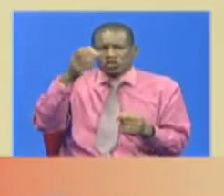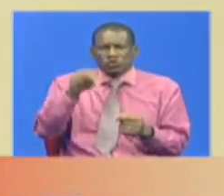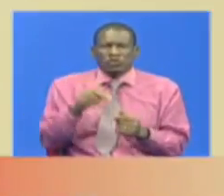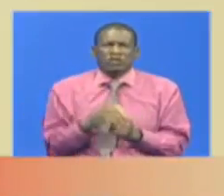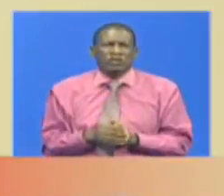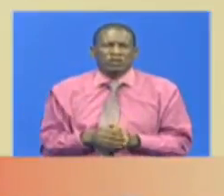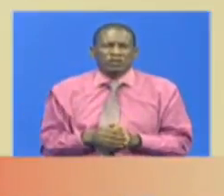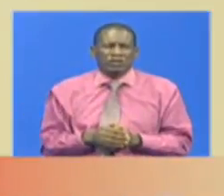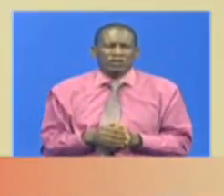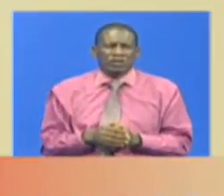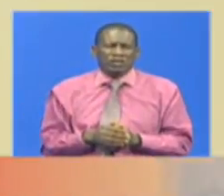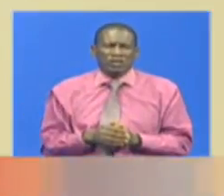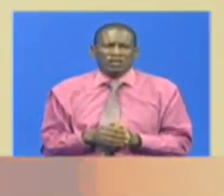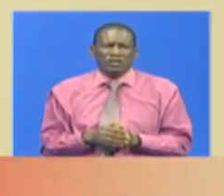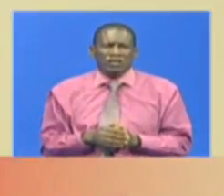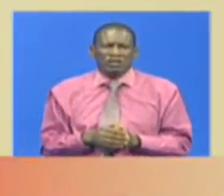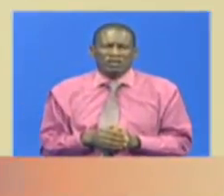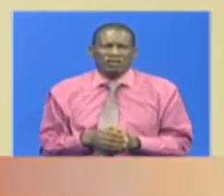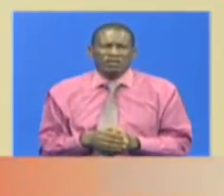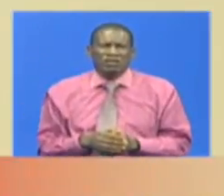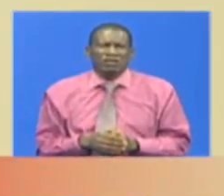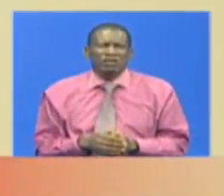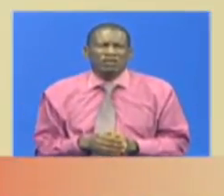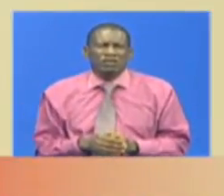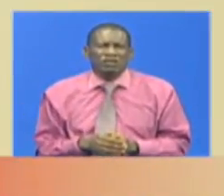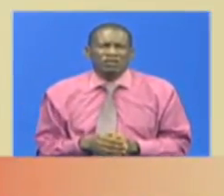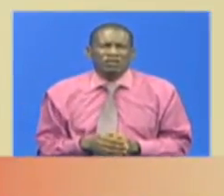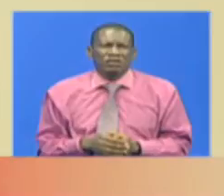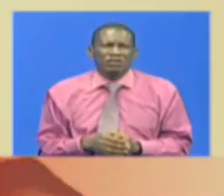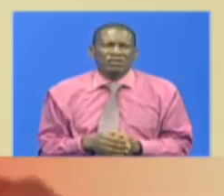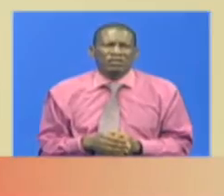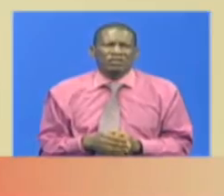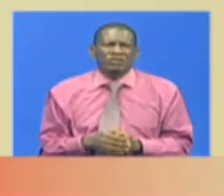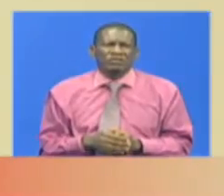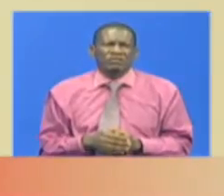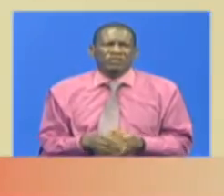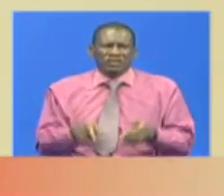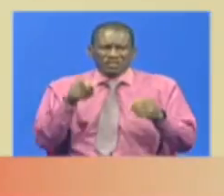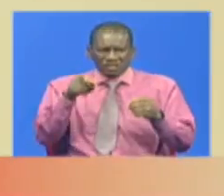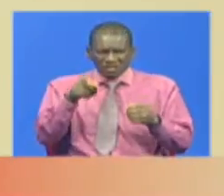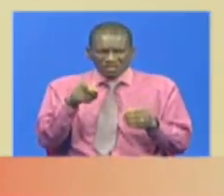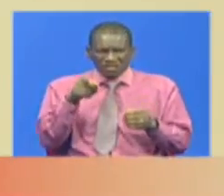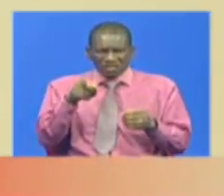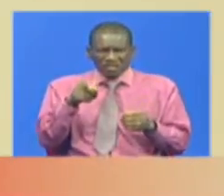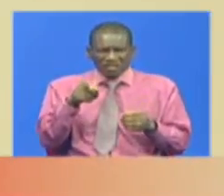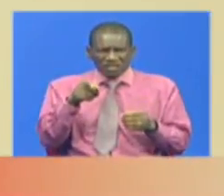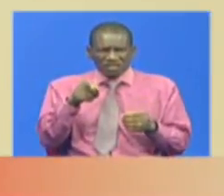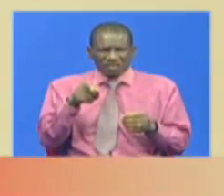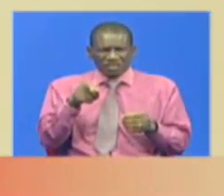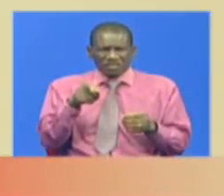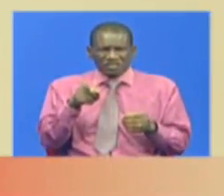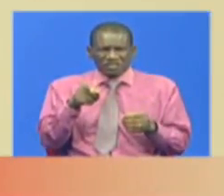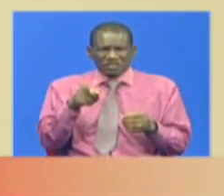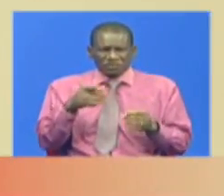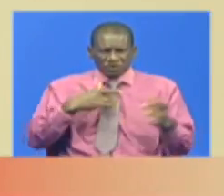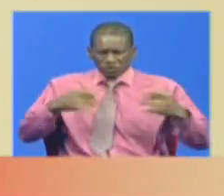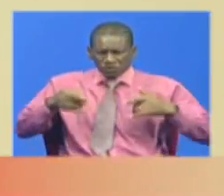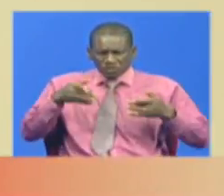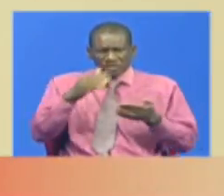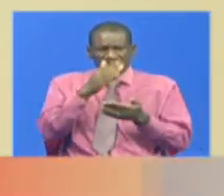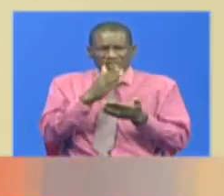is the decision of the court. This honorable court has duly considered the